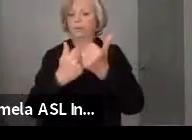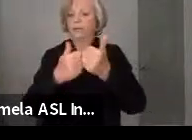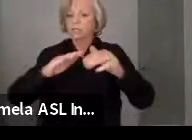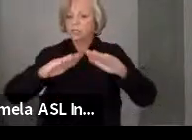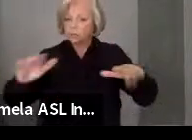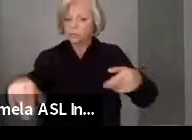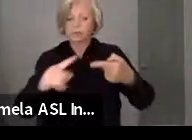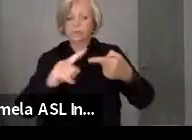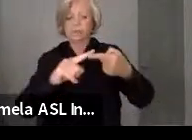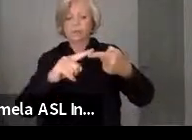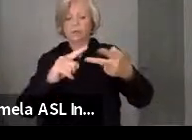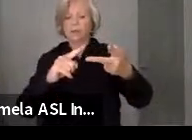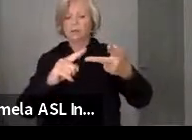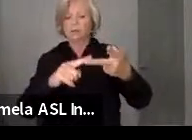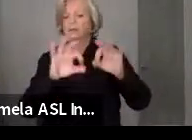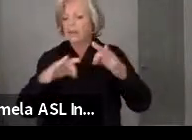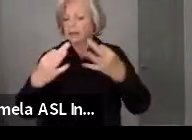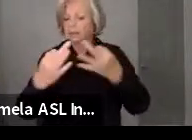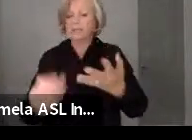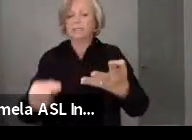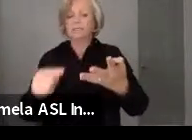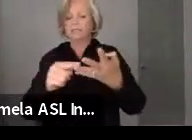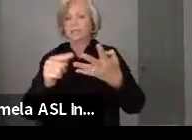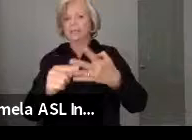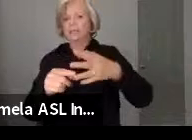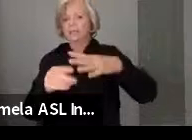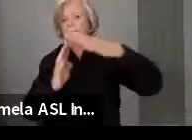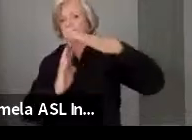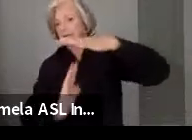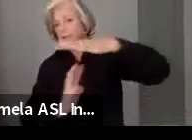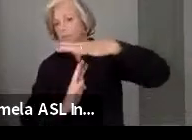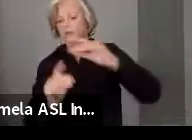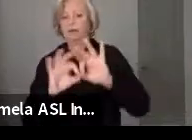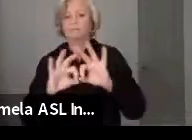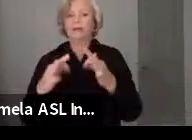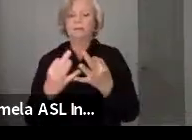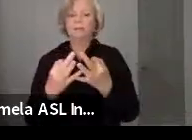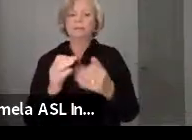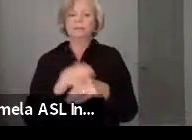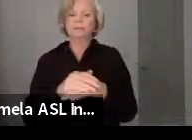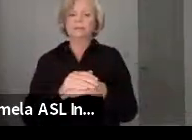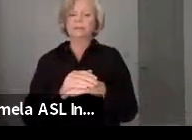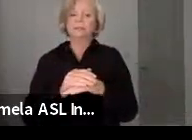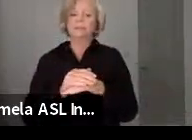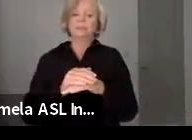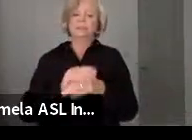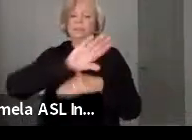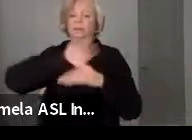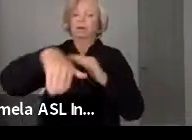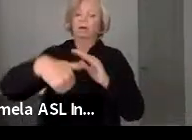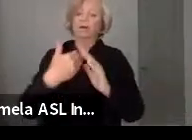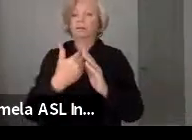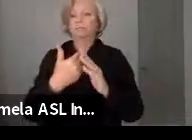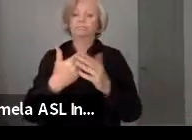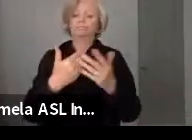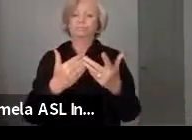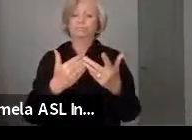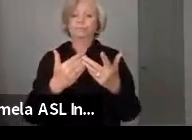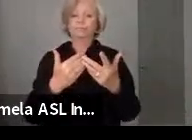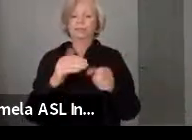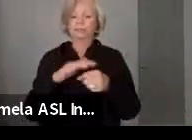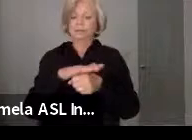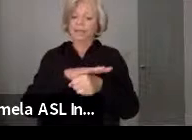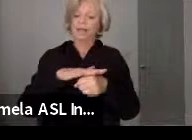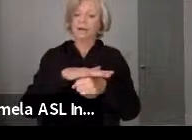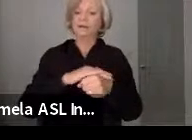for immigrant families, and for vulnerable folks all over the county. And so I thought we had a photograph